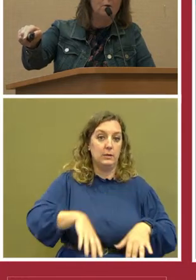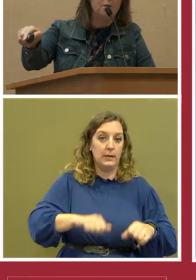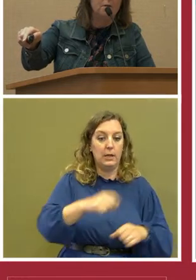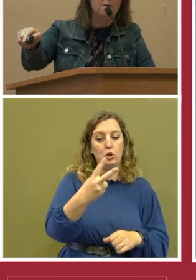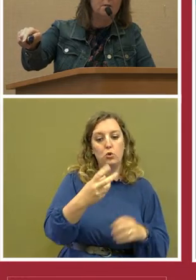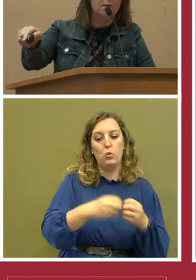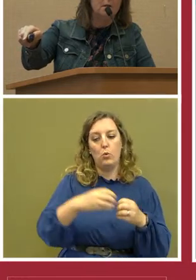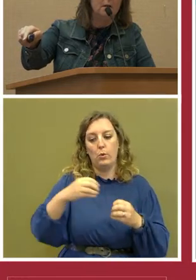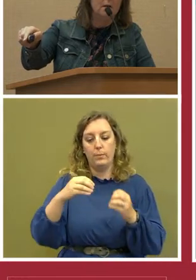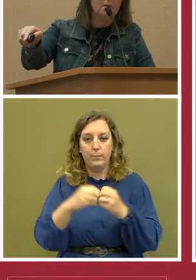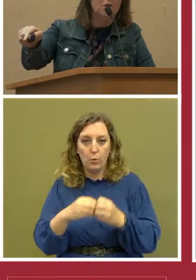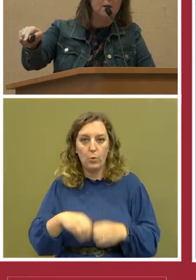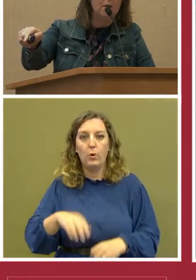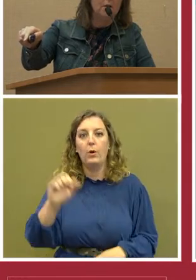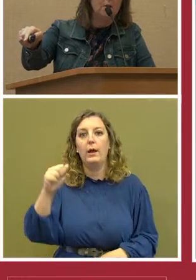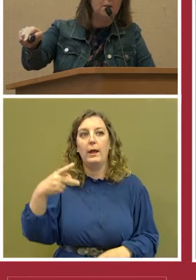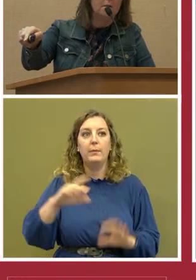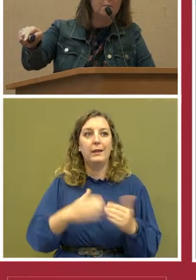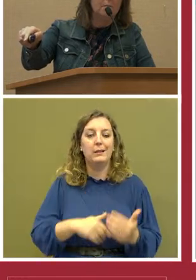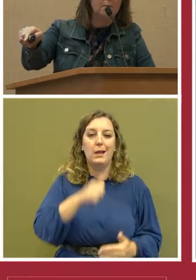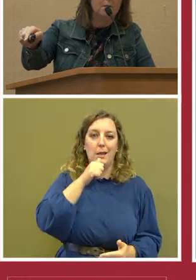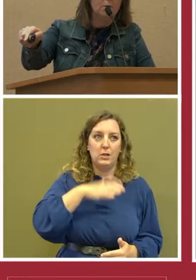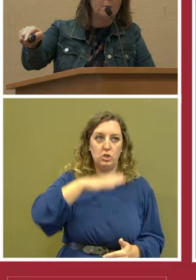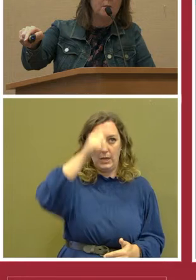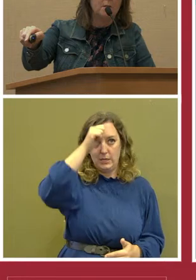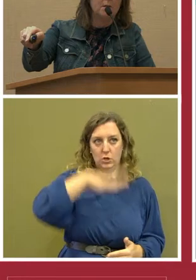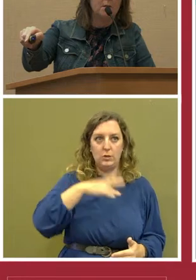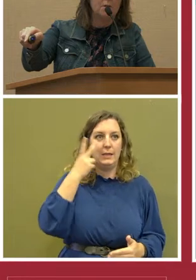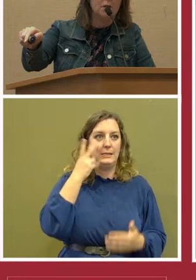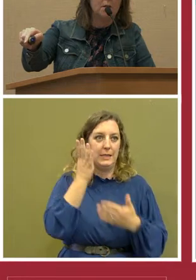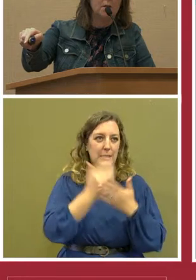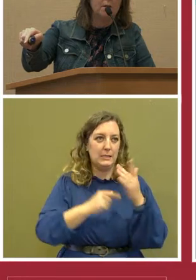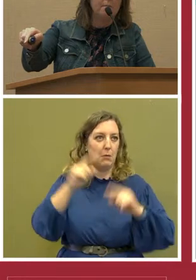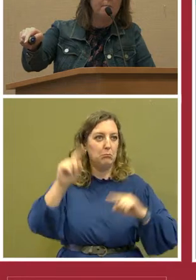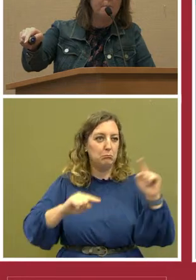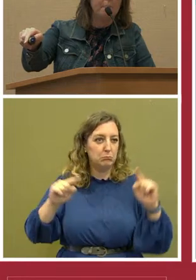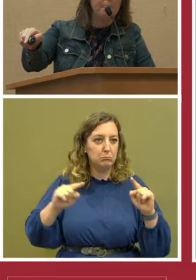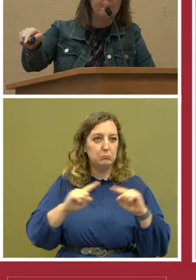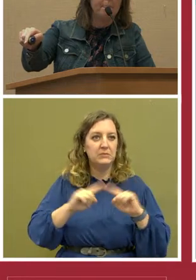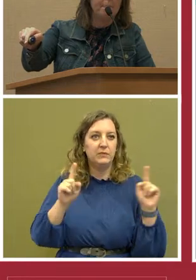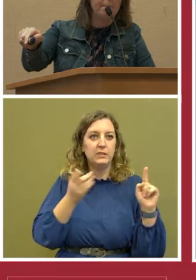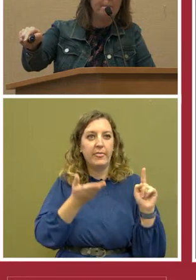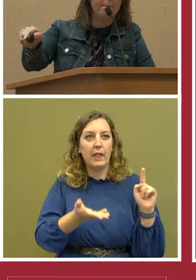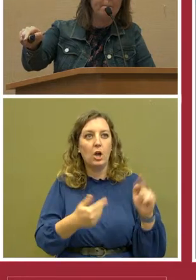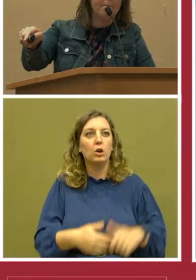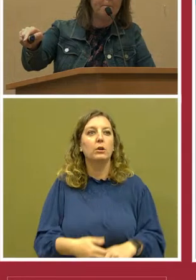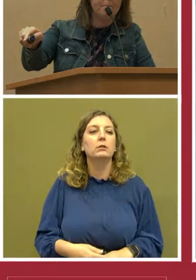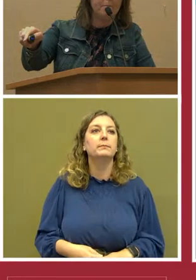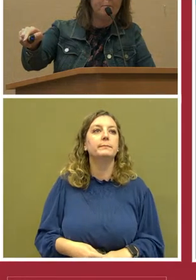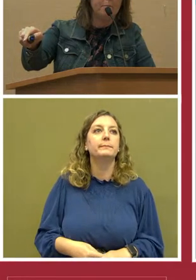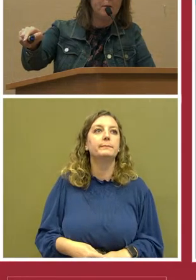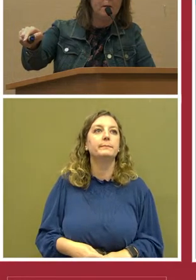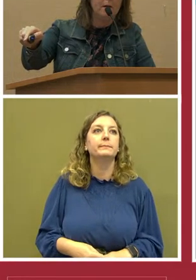AP courses. Gender, you see some discrepancies here in gender.